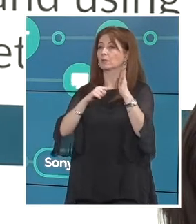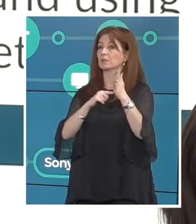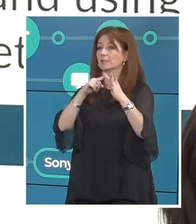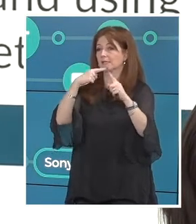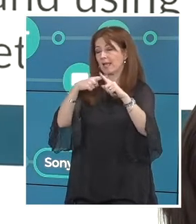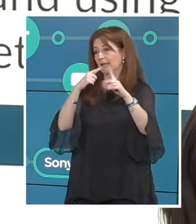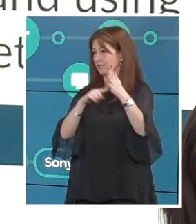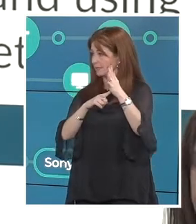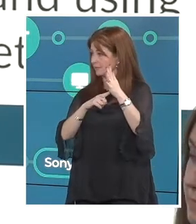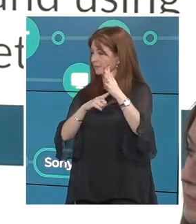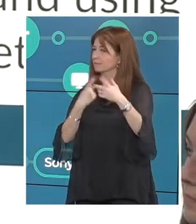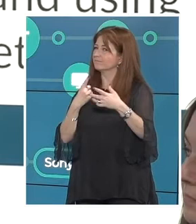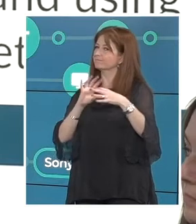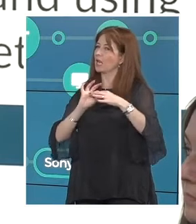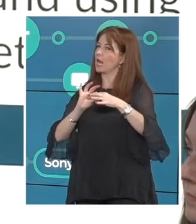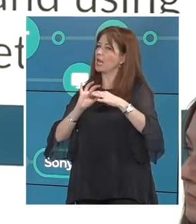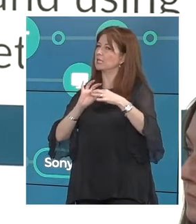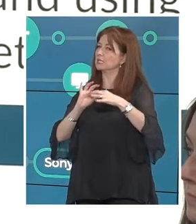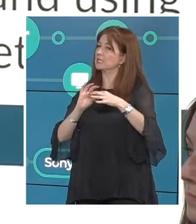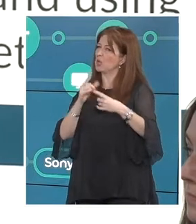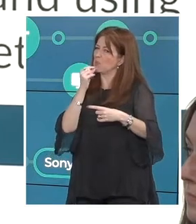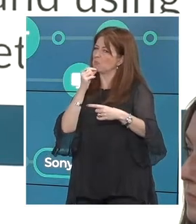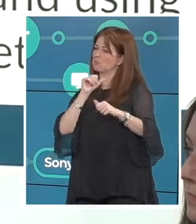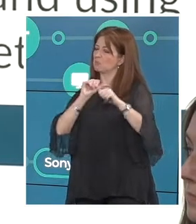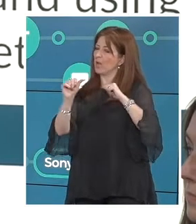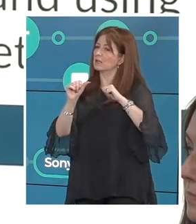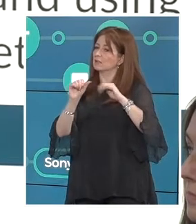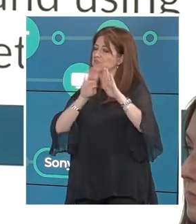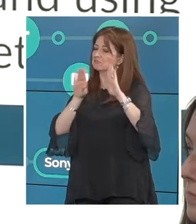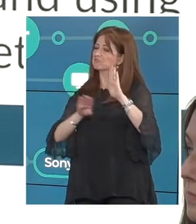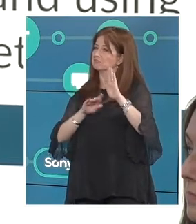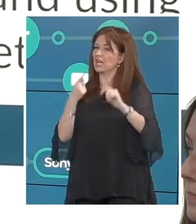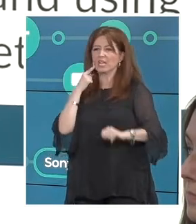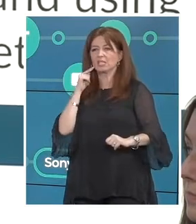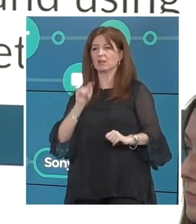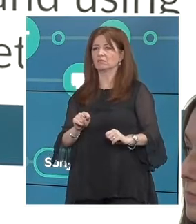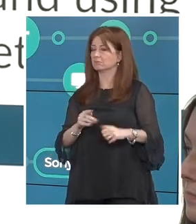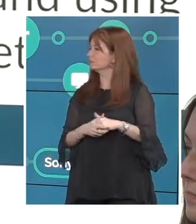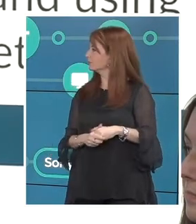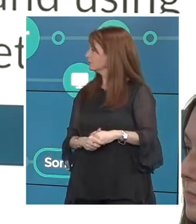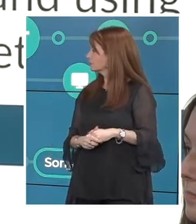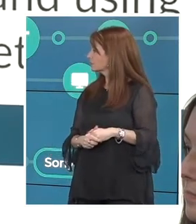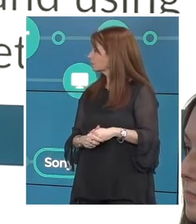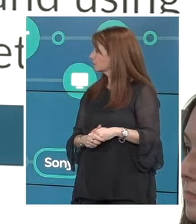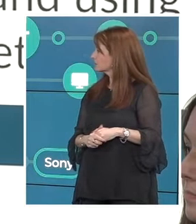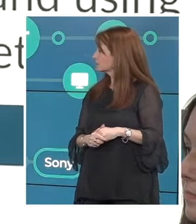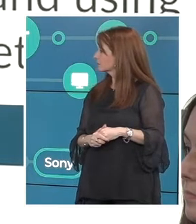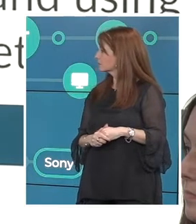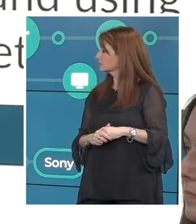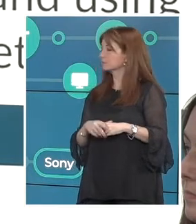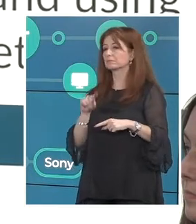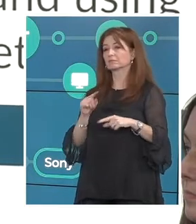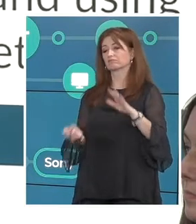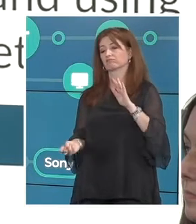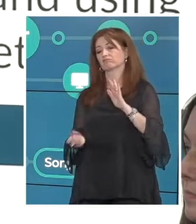And LinkedIn is probably the best of the sort of 4 social media options. With those, as soon as you upload